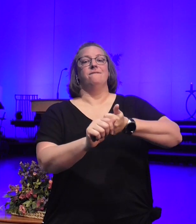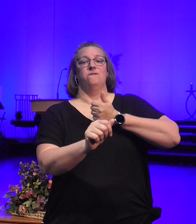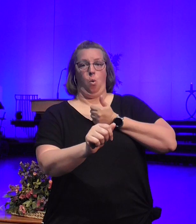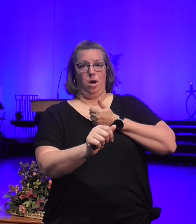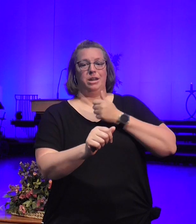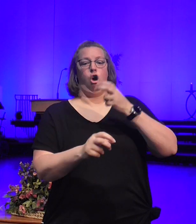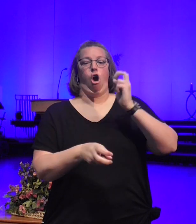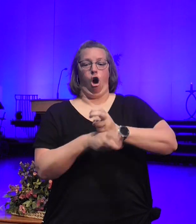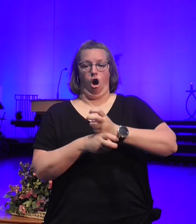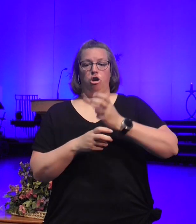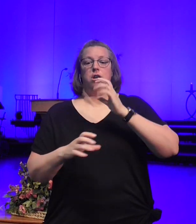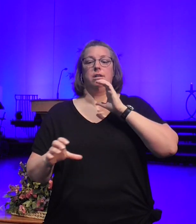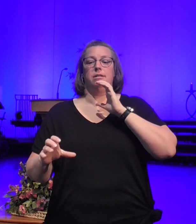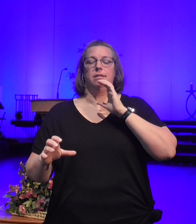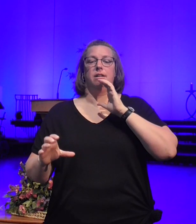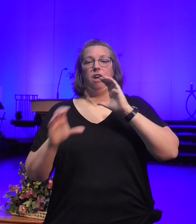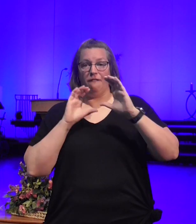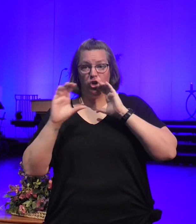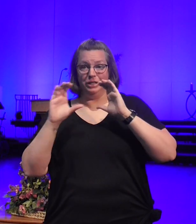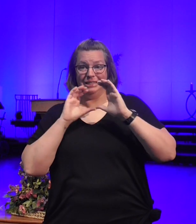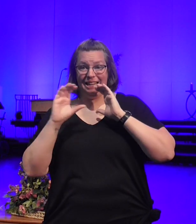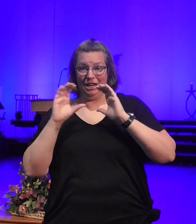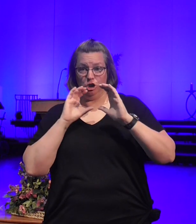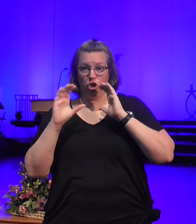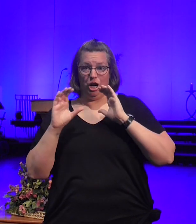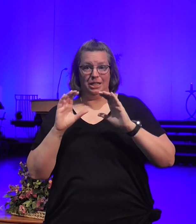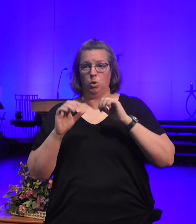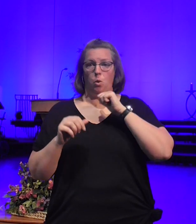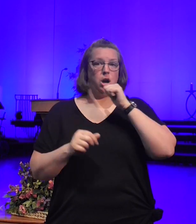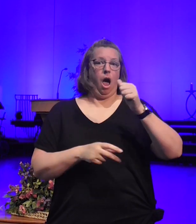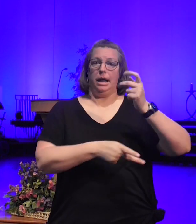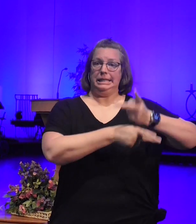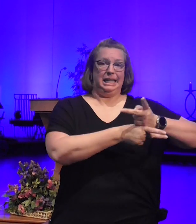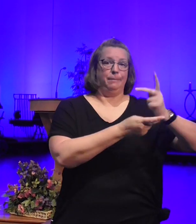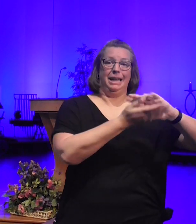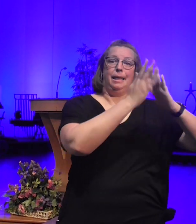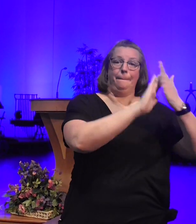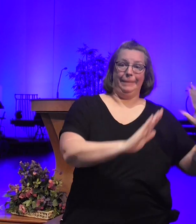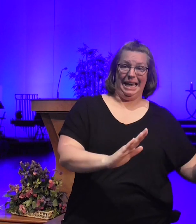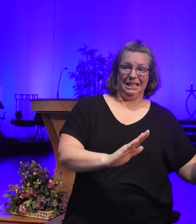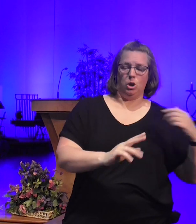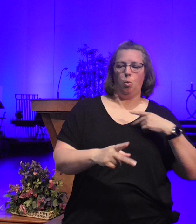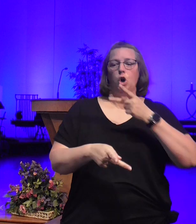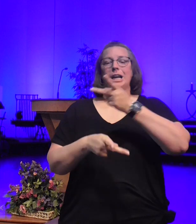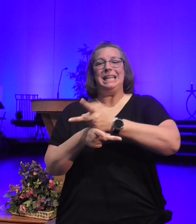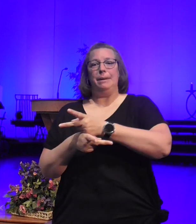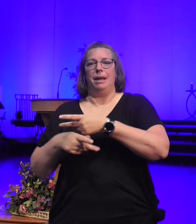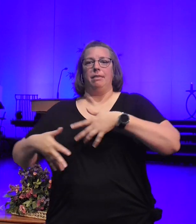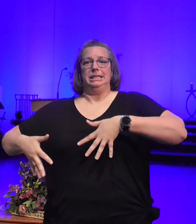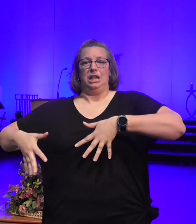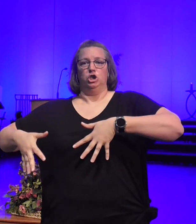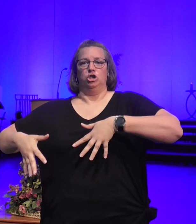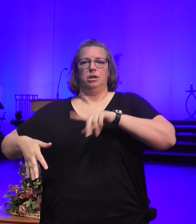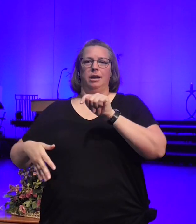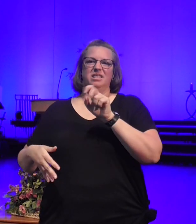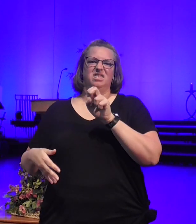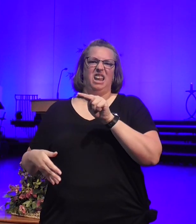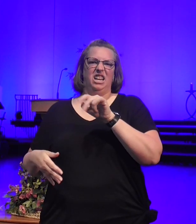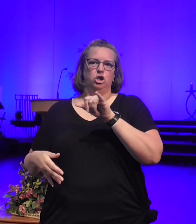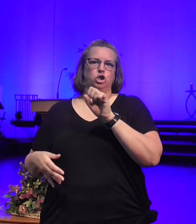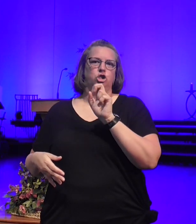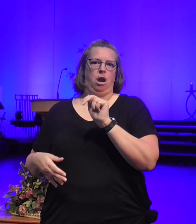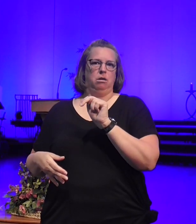tension. That's from Peter Bromberg. We're keeping the tension. So true belonging in a